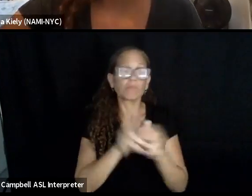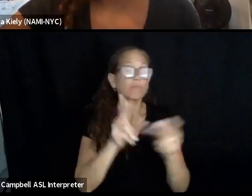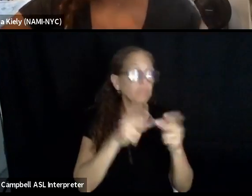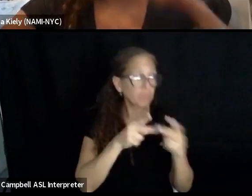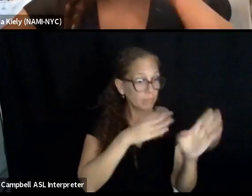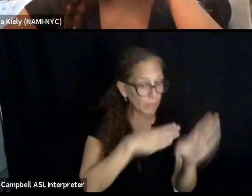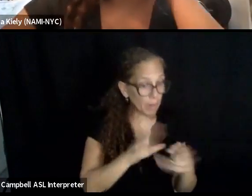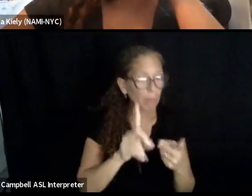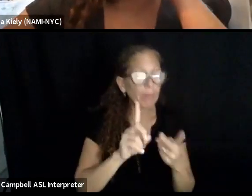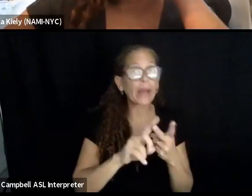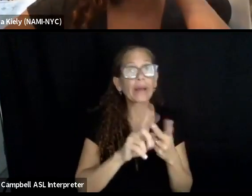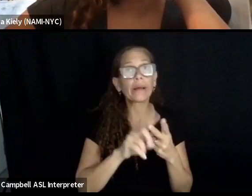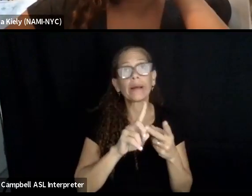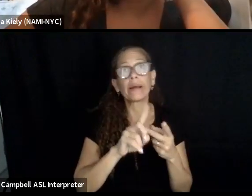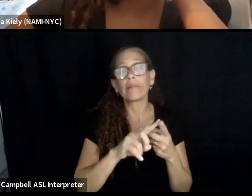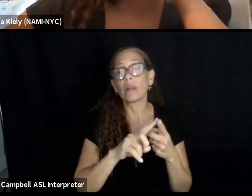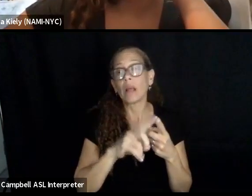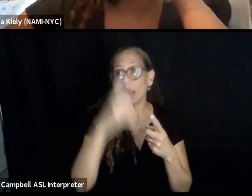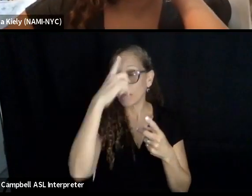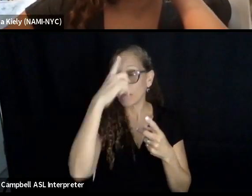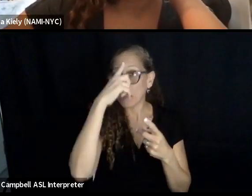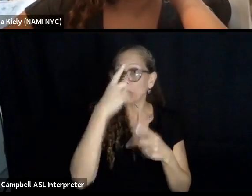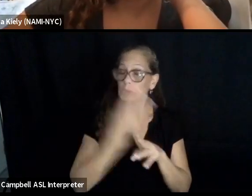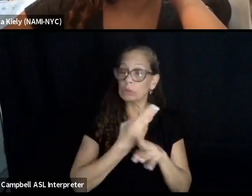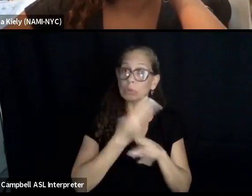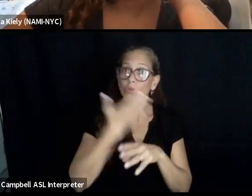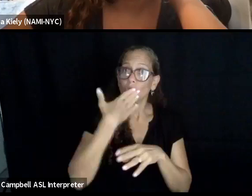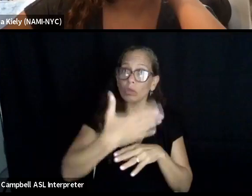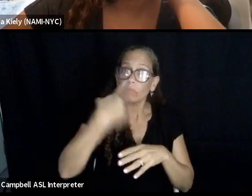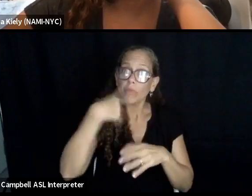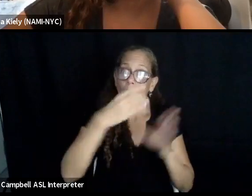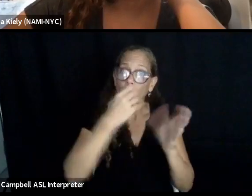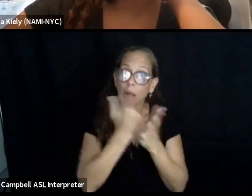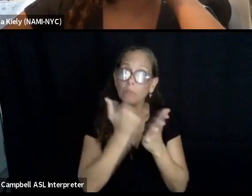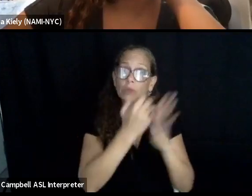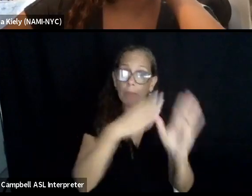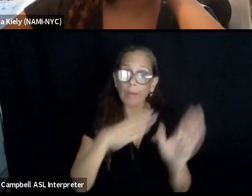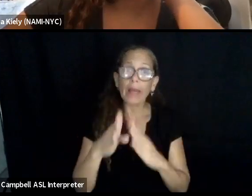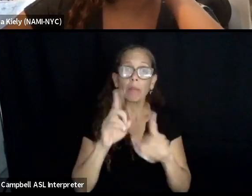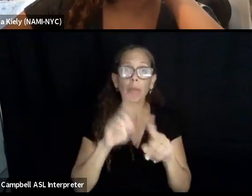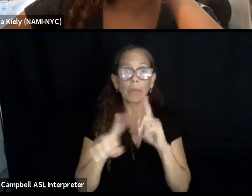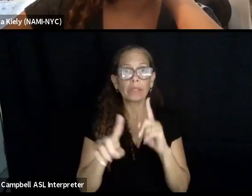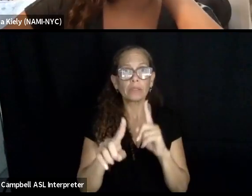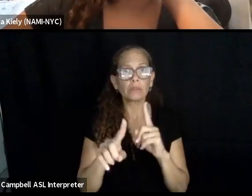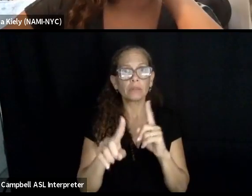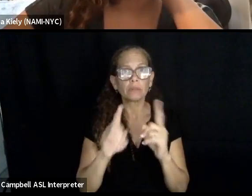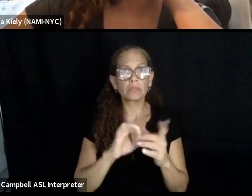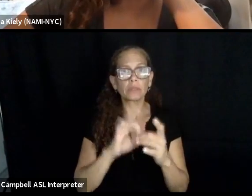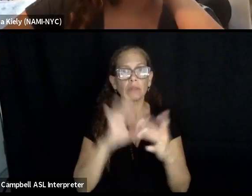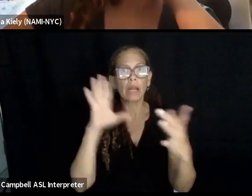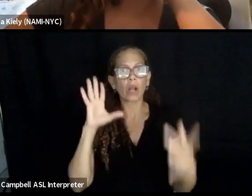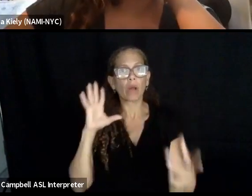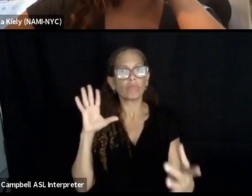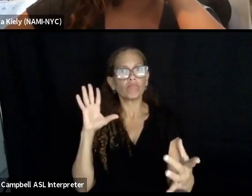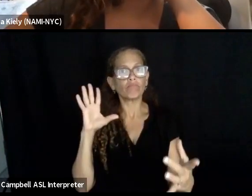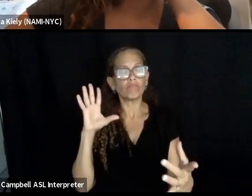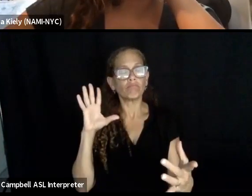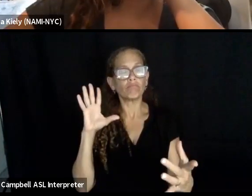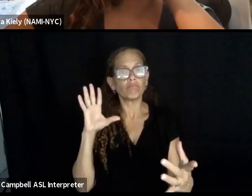think the mind is a very useful mechanism, but I also think there's a place for letting go.